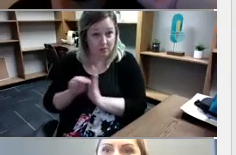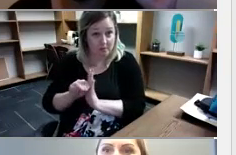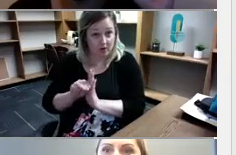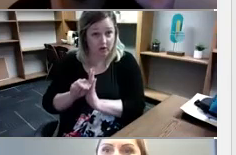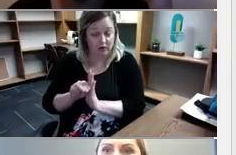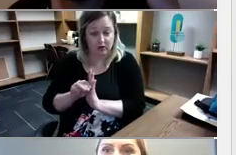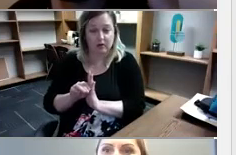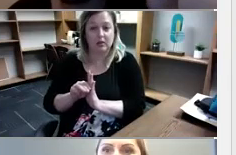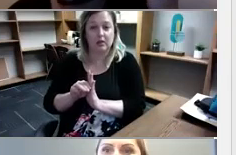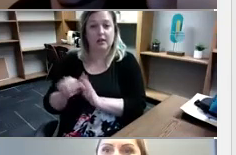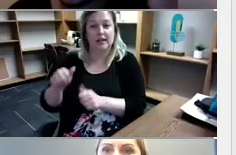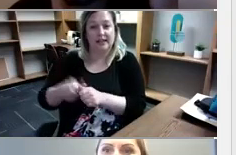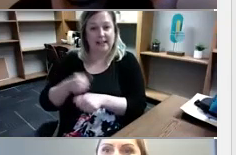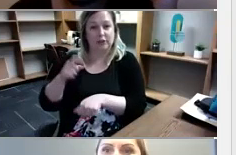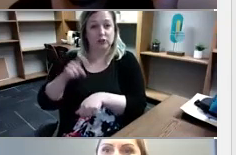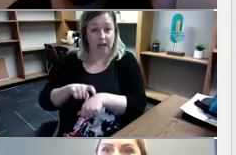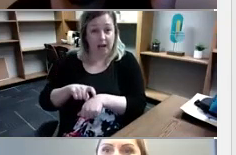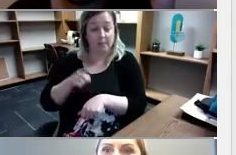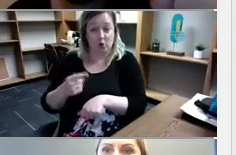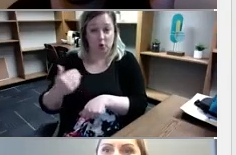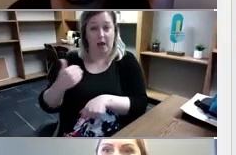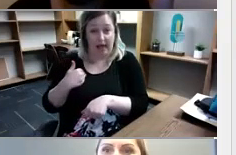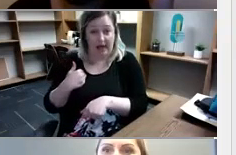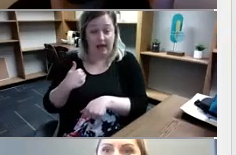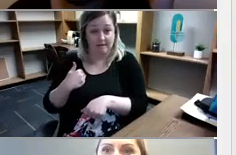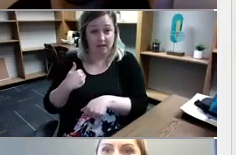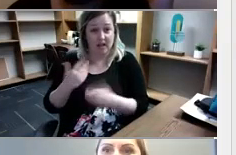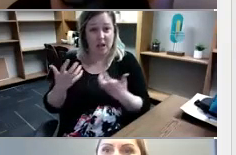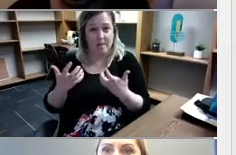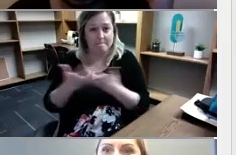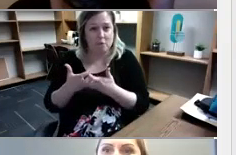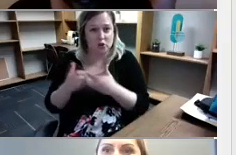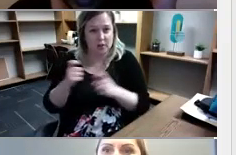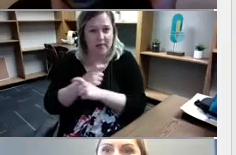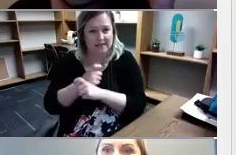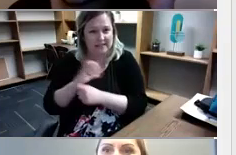time we have a merging complexity of Cn, where we have Cn as the first